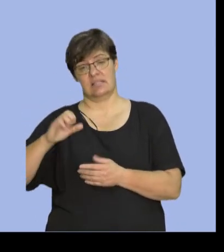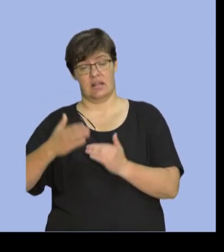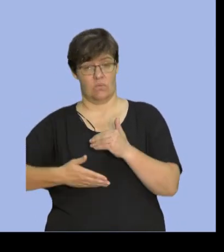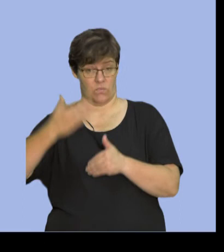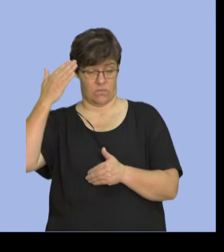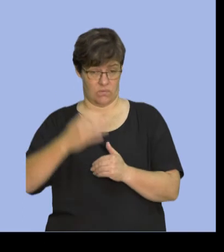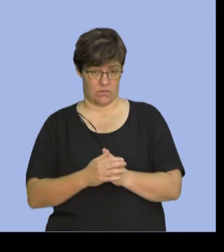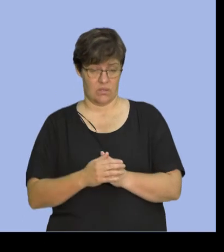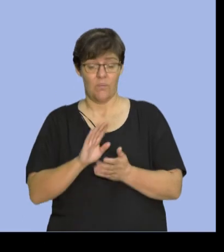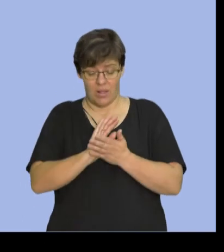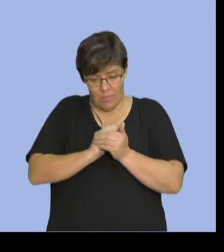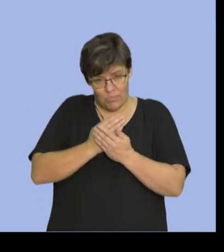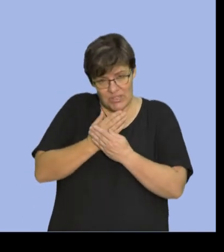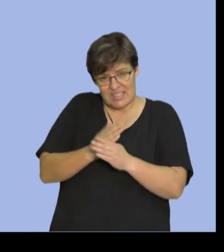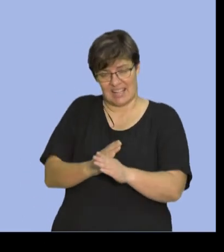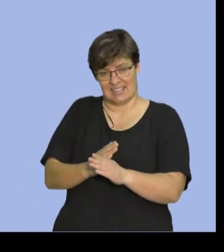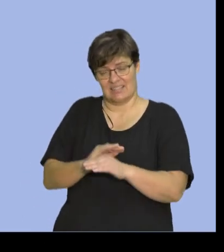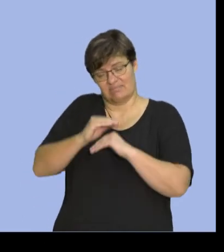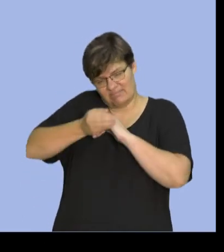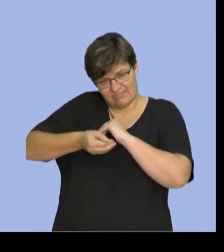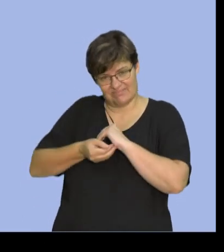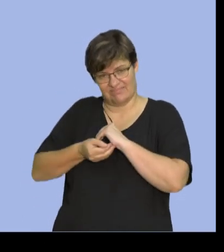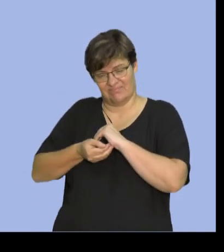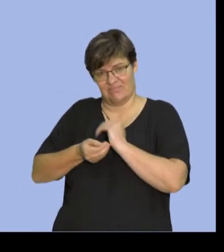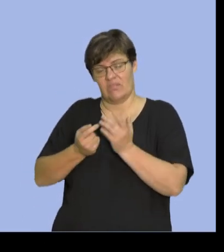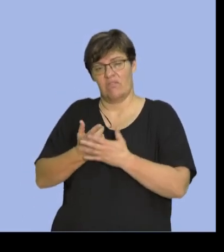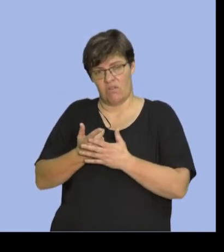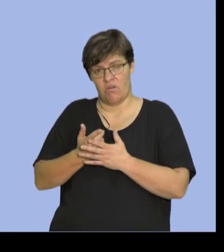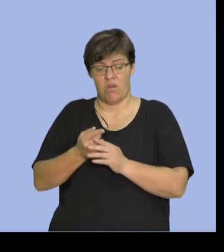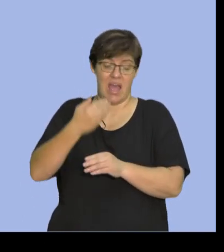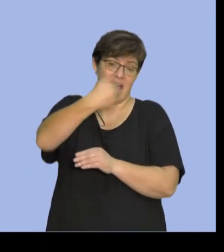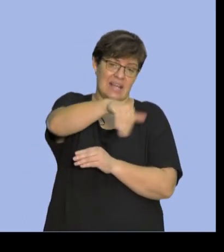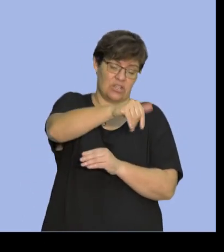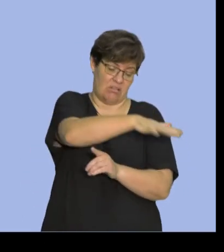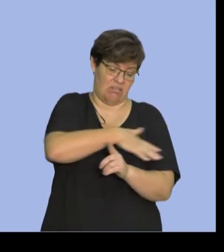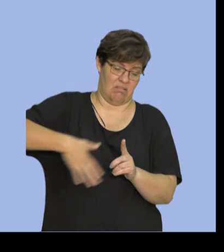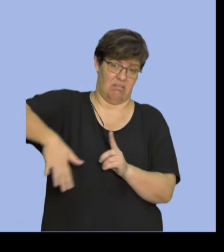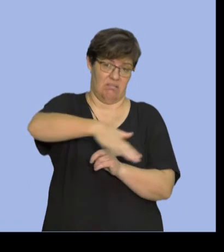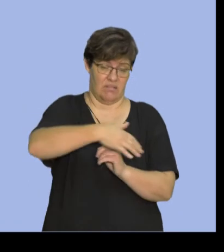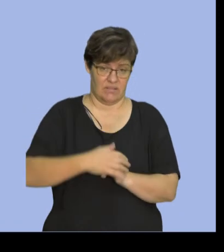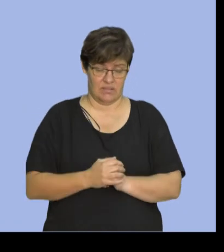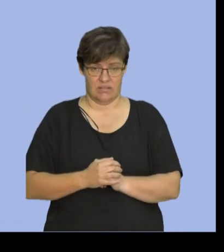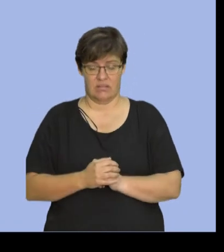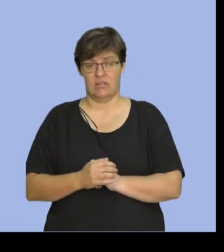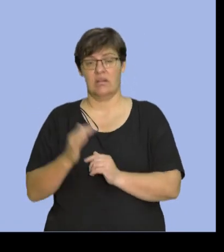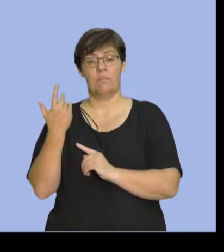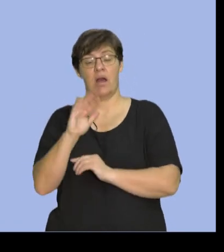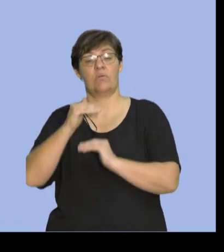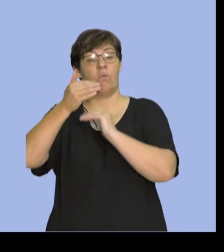it provides protection and shielding in terms of from the external environment. The plant cell wall is